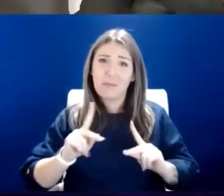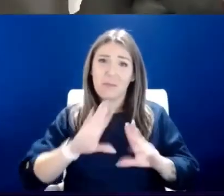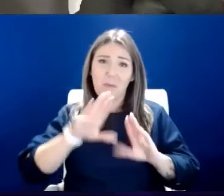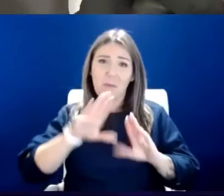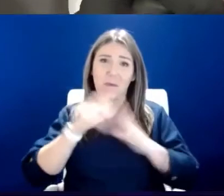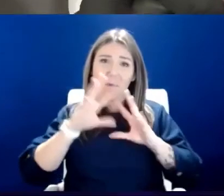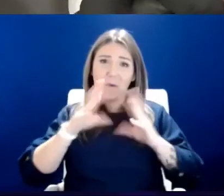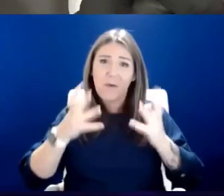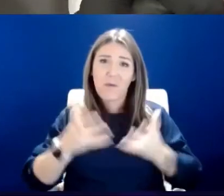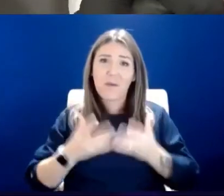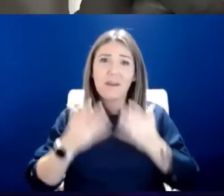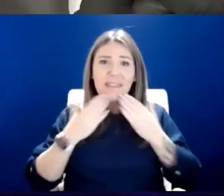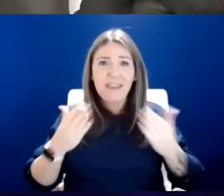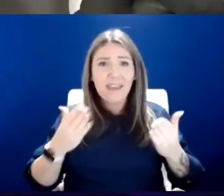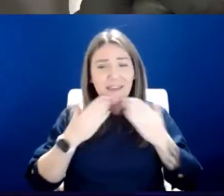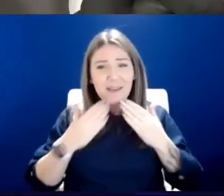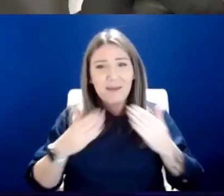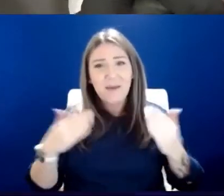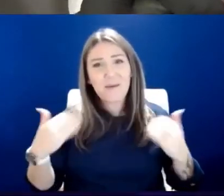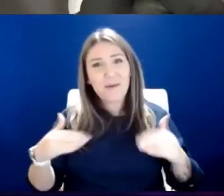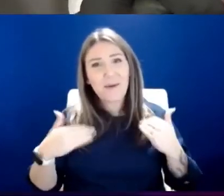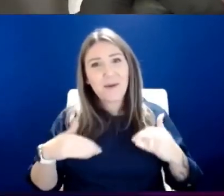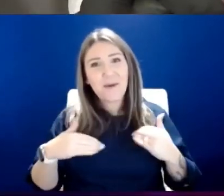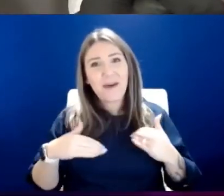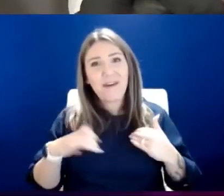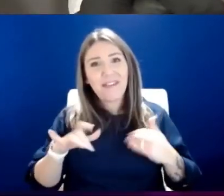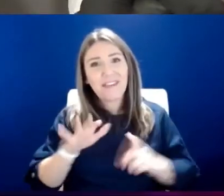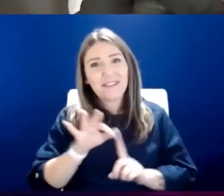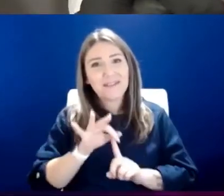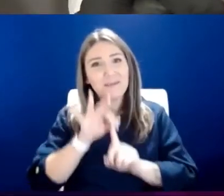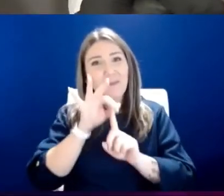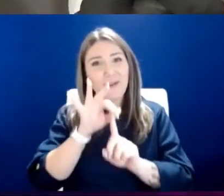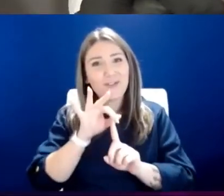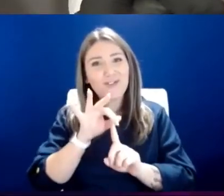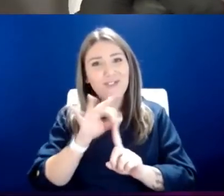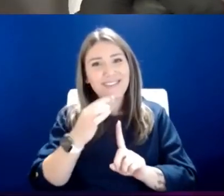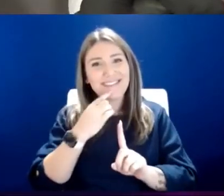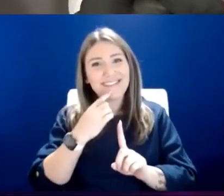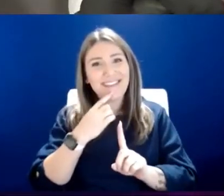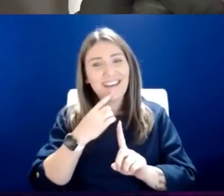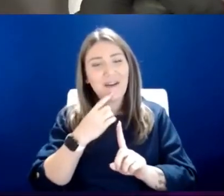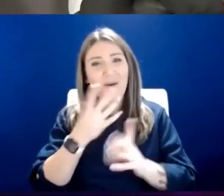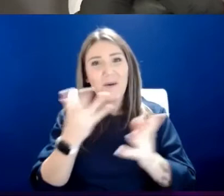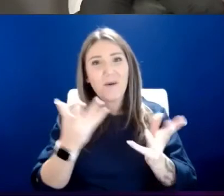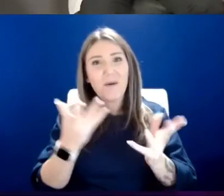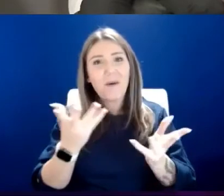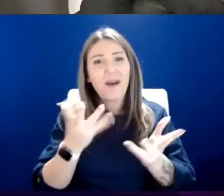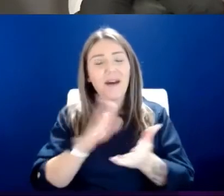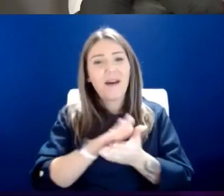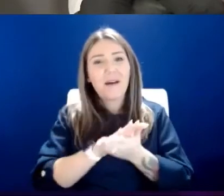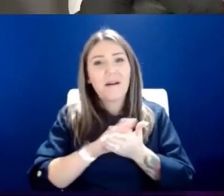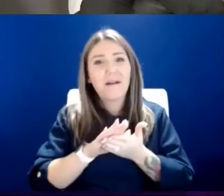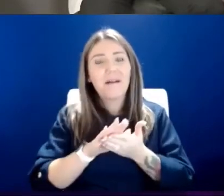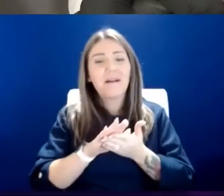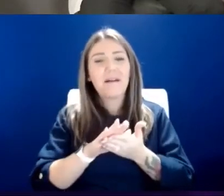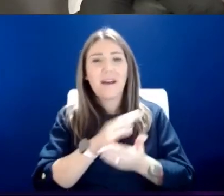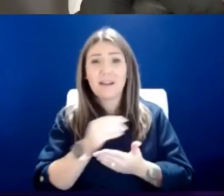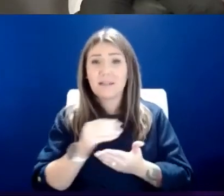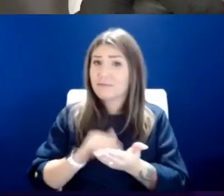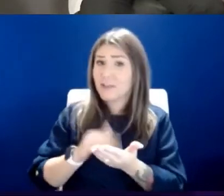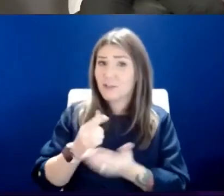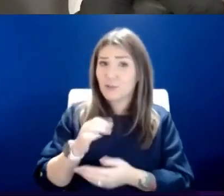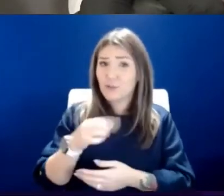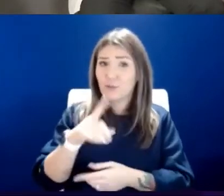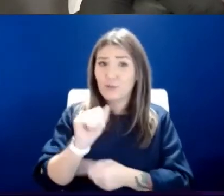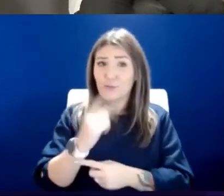we thank you. That's a pretty special thing to say. What a compliment to Dr. Gupta. And Dr. Gupta has always said, though, when